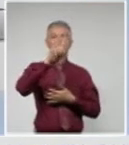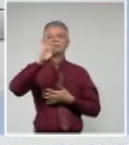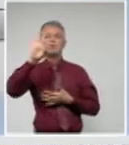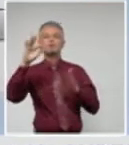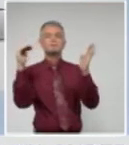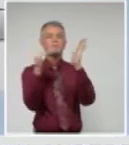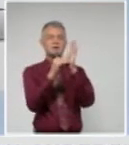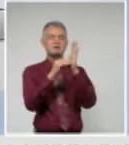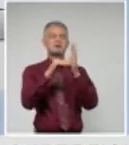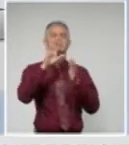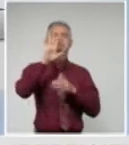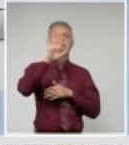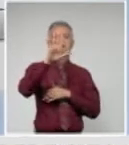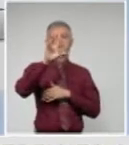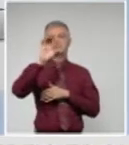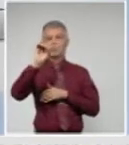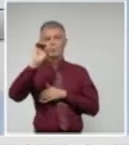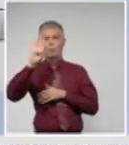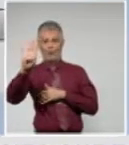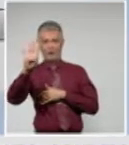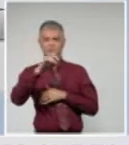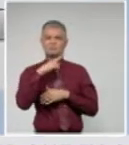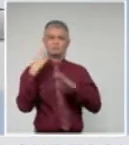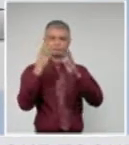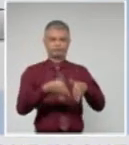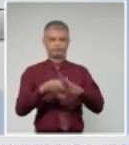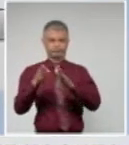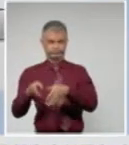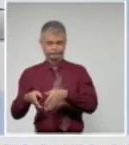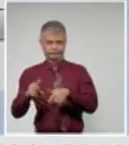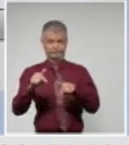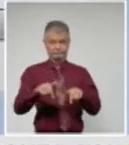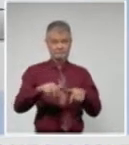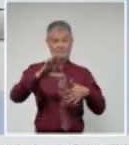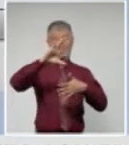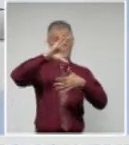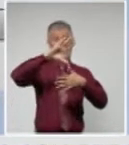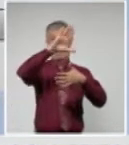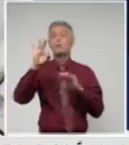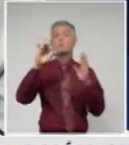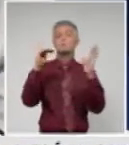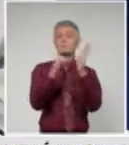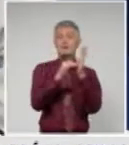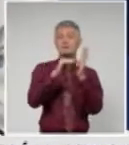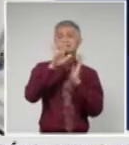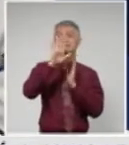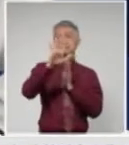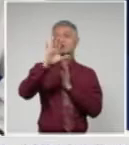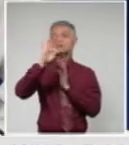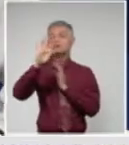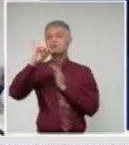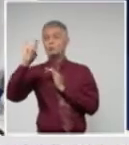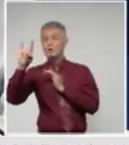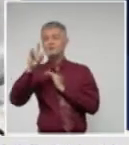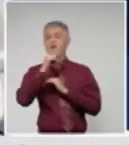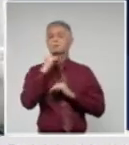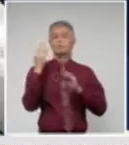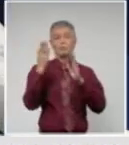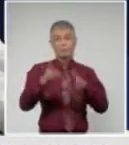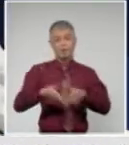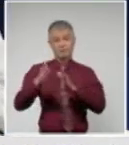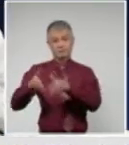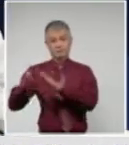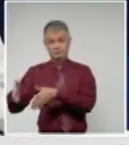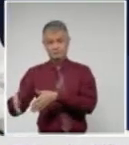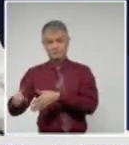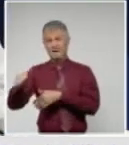528,504 and a mortality rate of 3.41%. The United States continues to top the